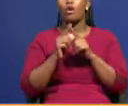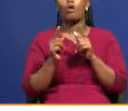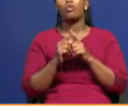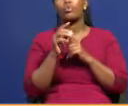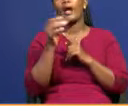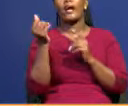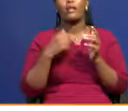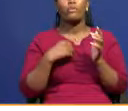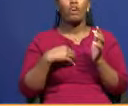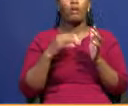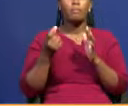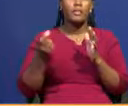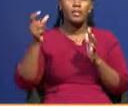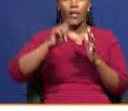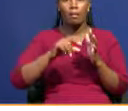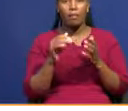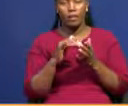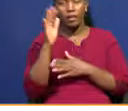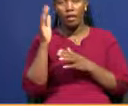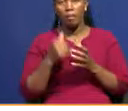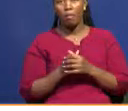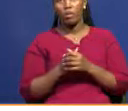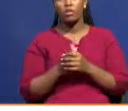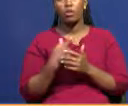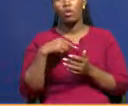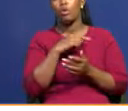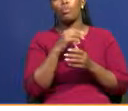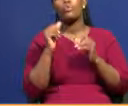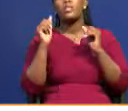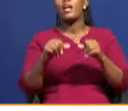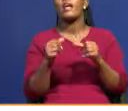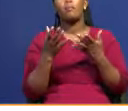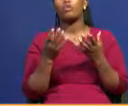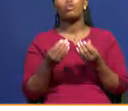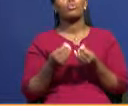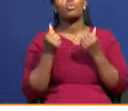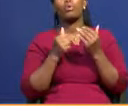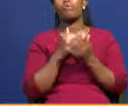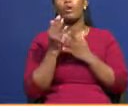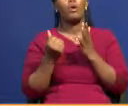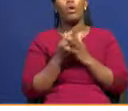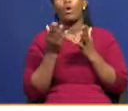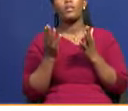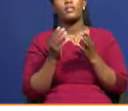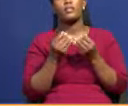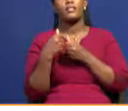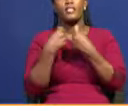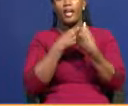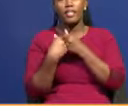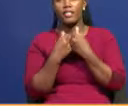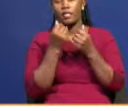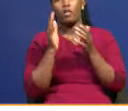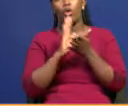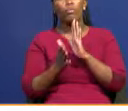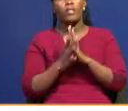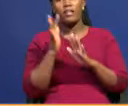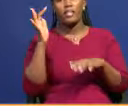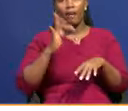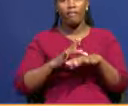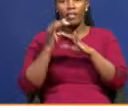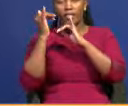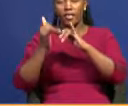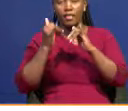away from you. How then are we able to deal with these dynamics without affecting individual consumptions? It means,